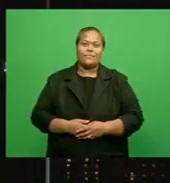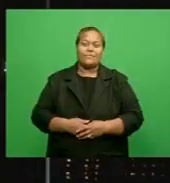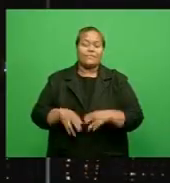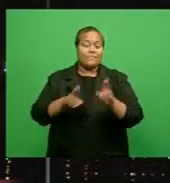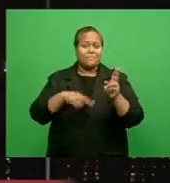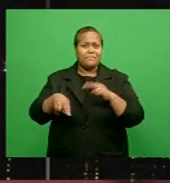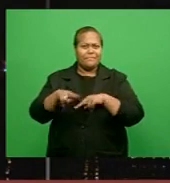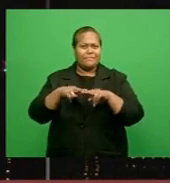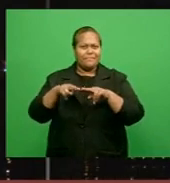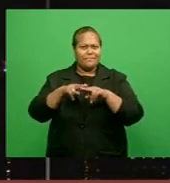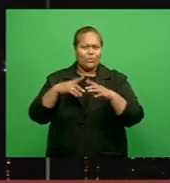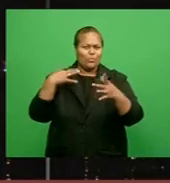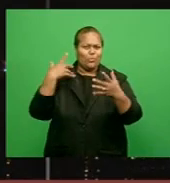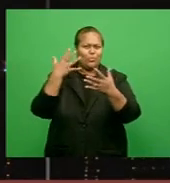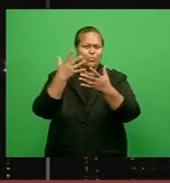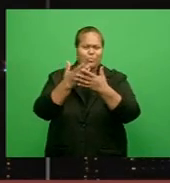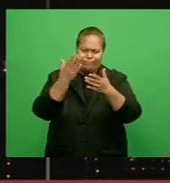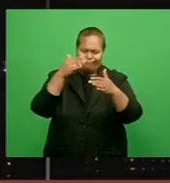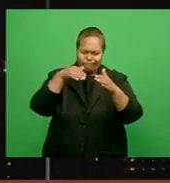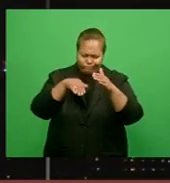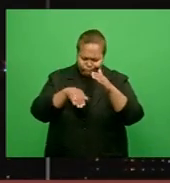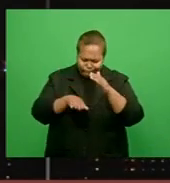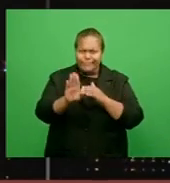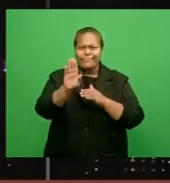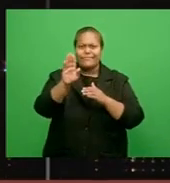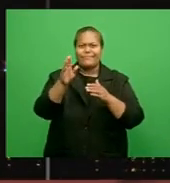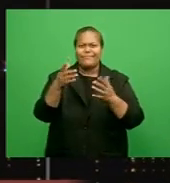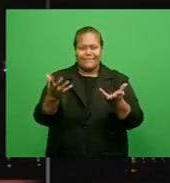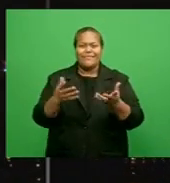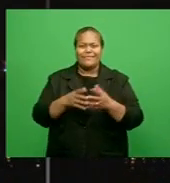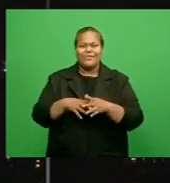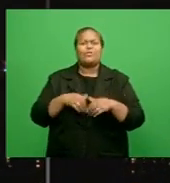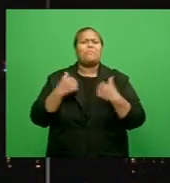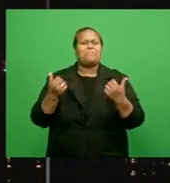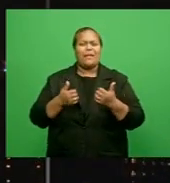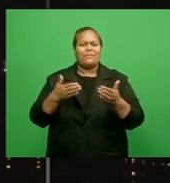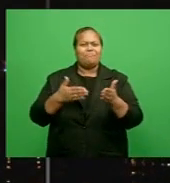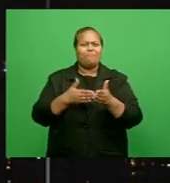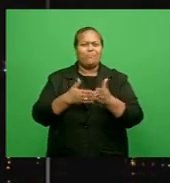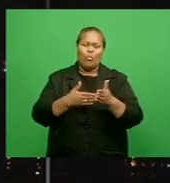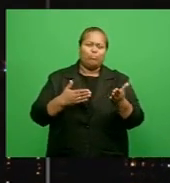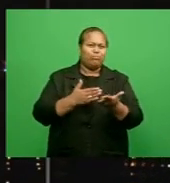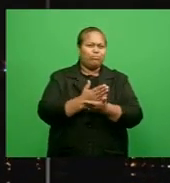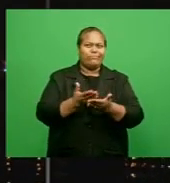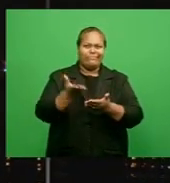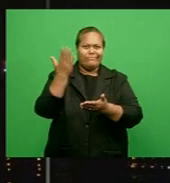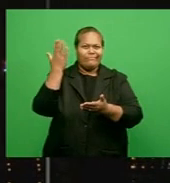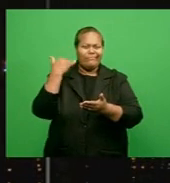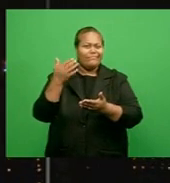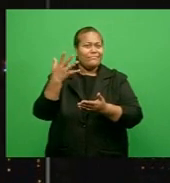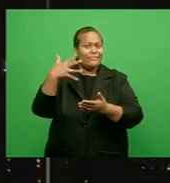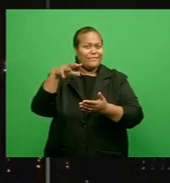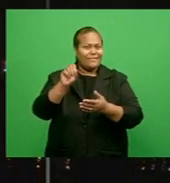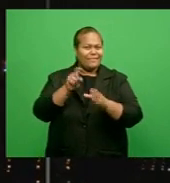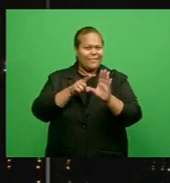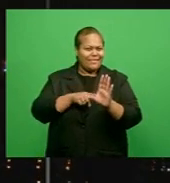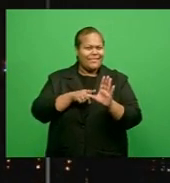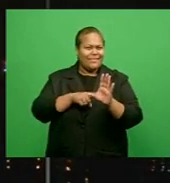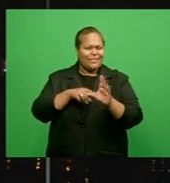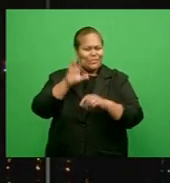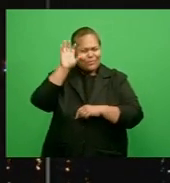Fiji's undying sense of hope and resilience has gotten us through many obstacles in the past 5 decades. Recalling Fiji's independence